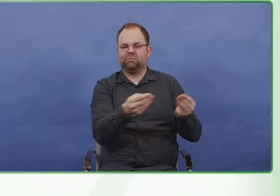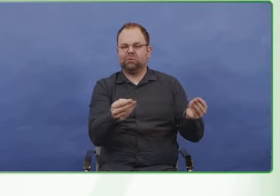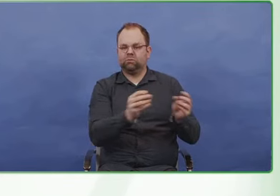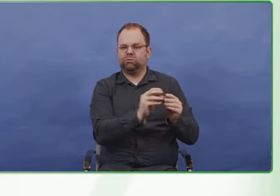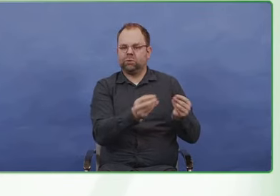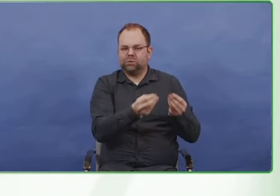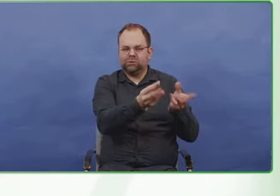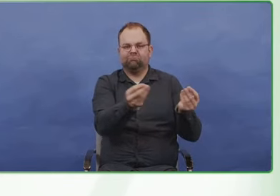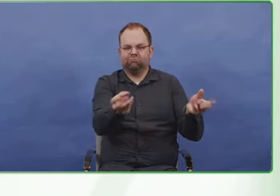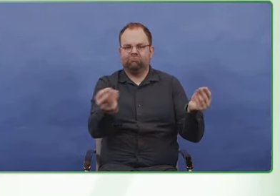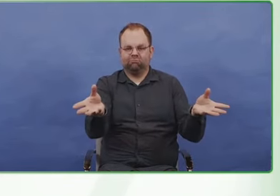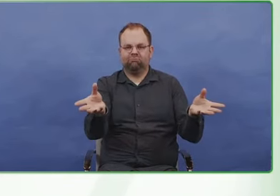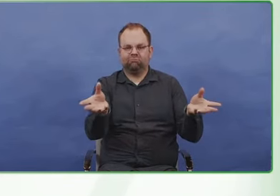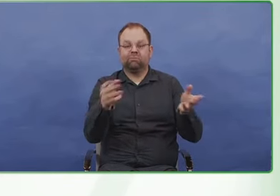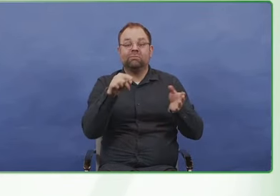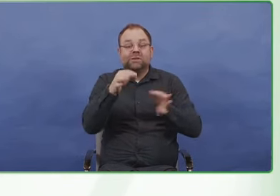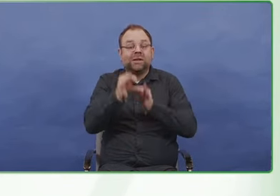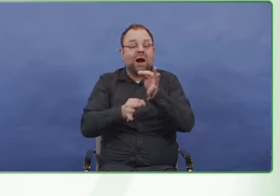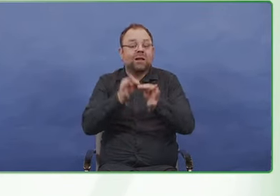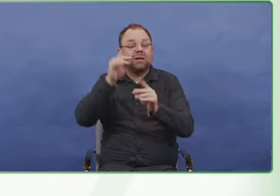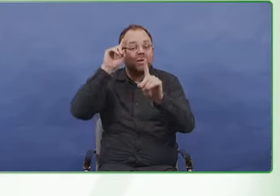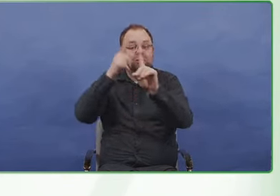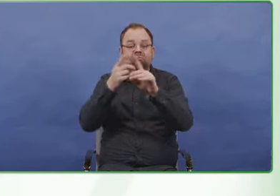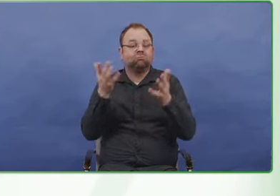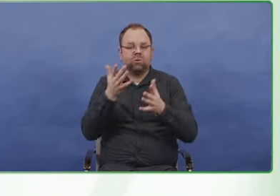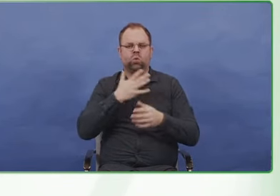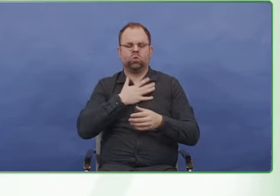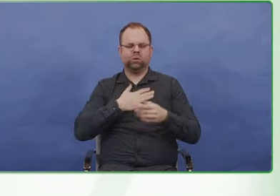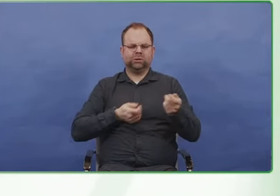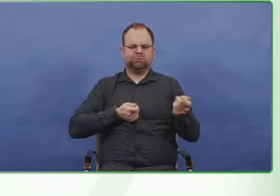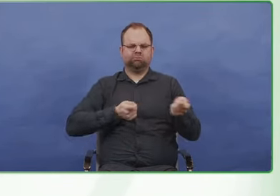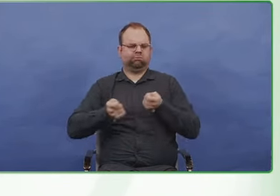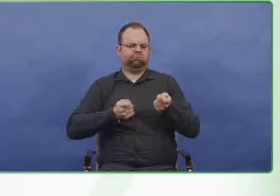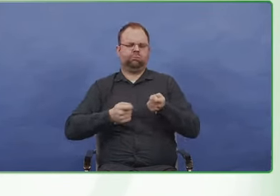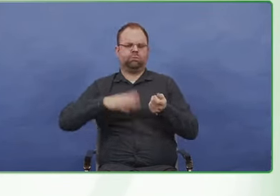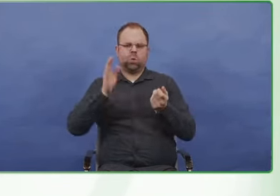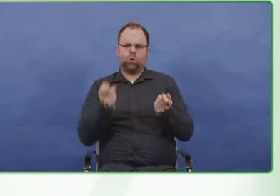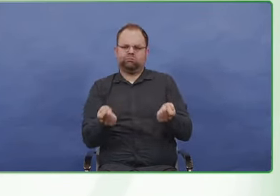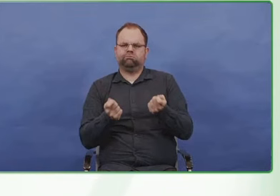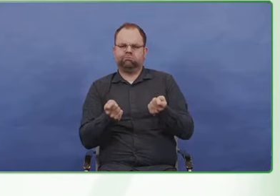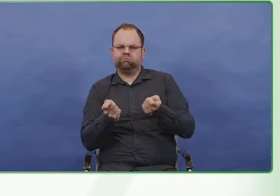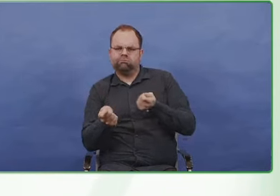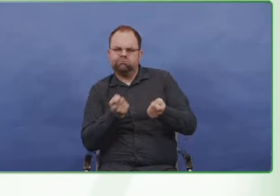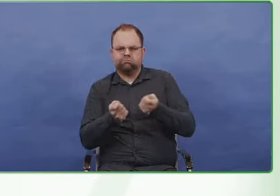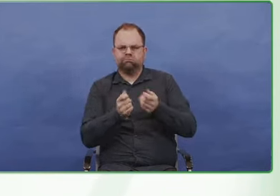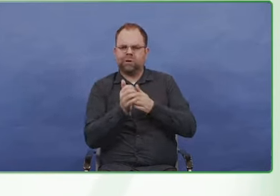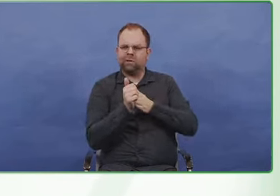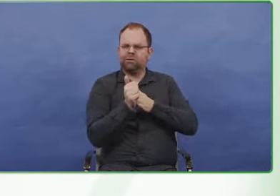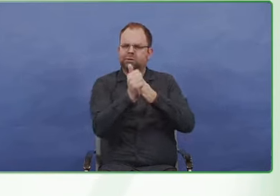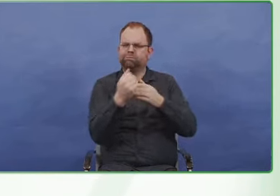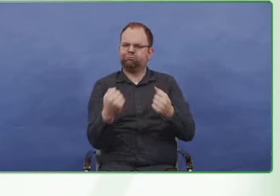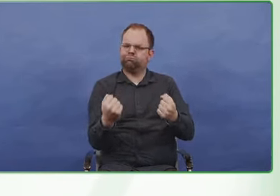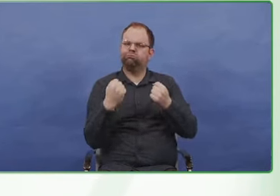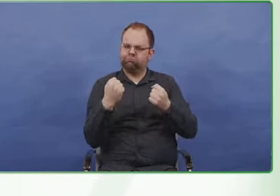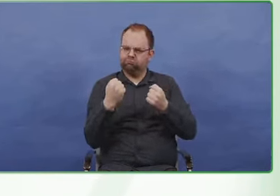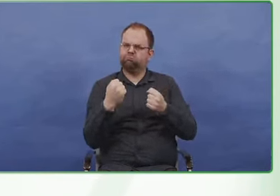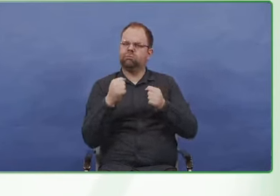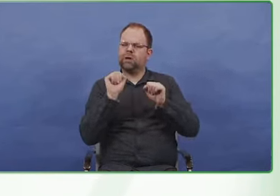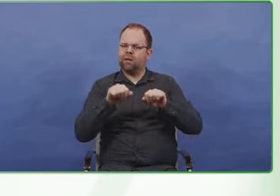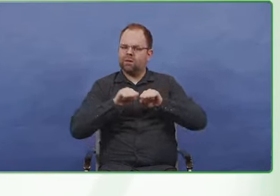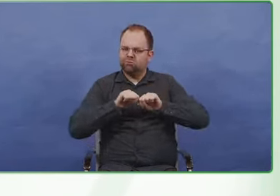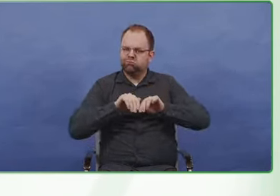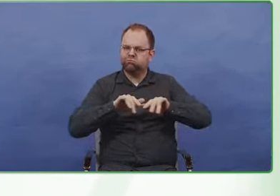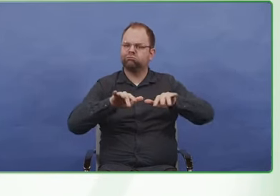government as well as at the regional or provincial governments. So that is there. And of course, the create a dynamic